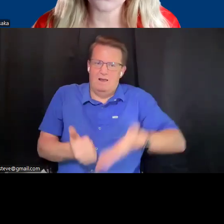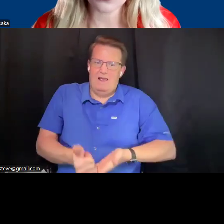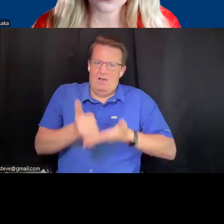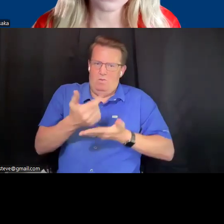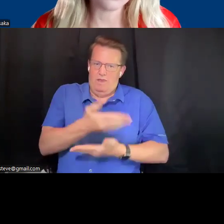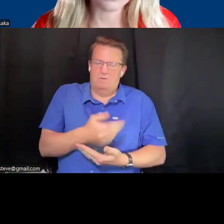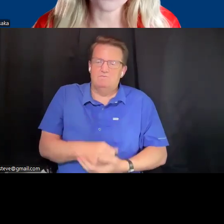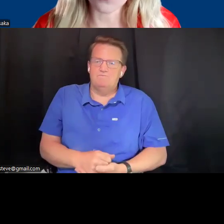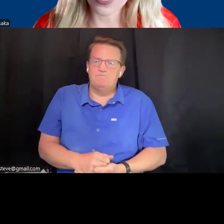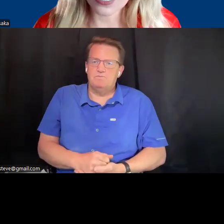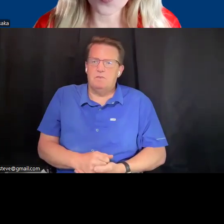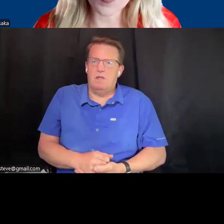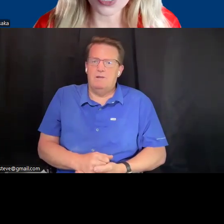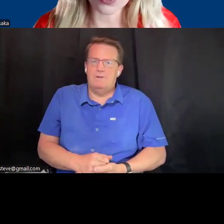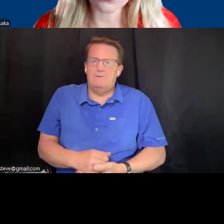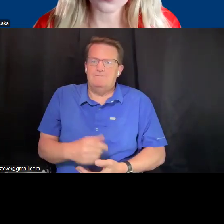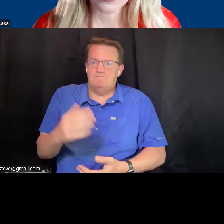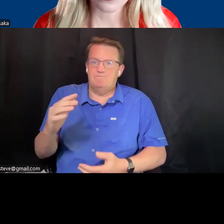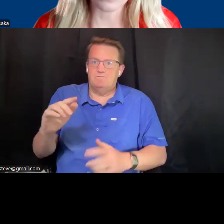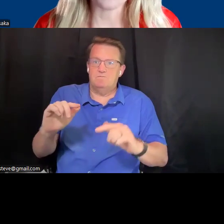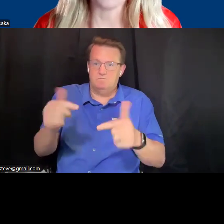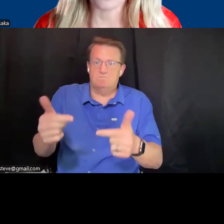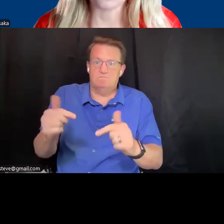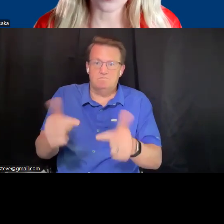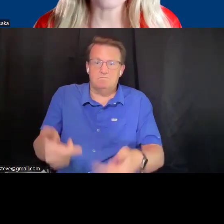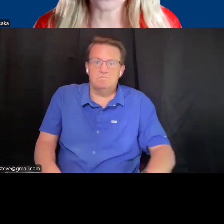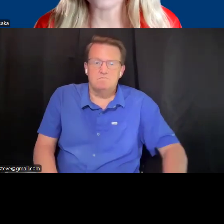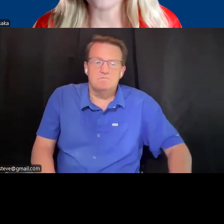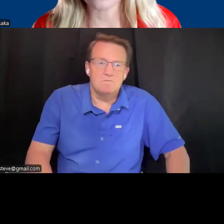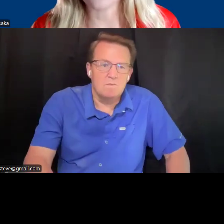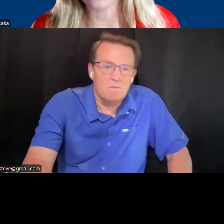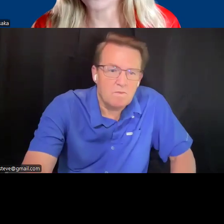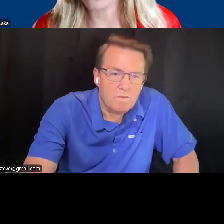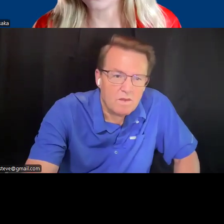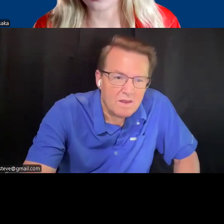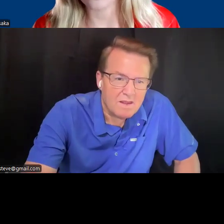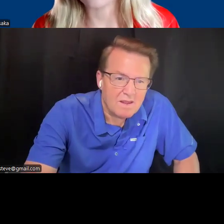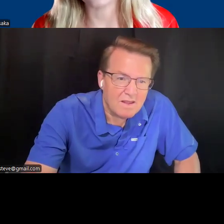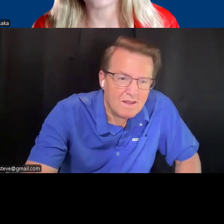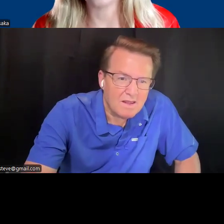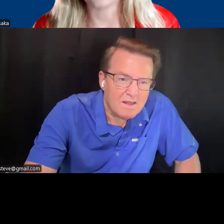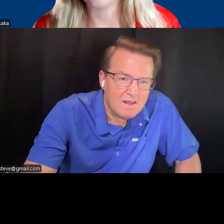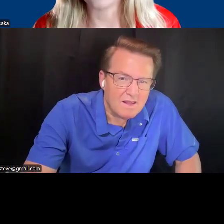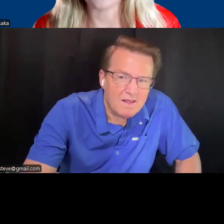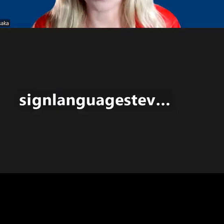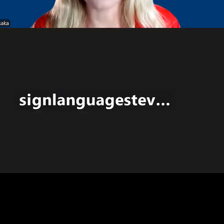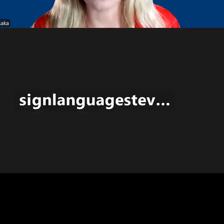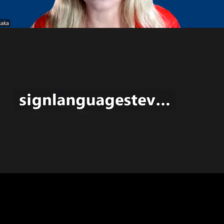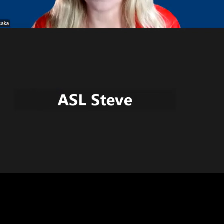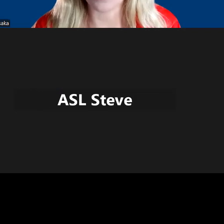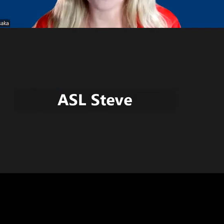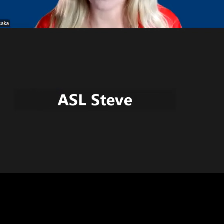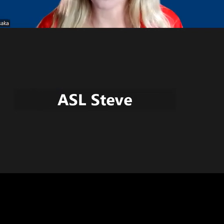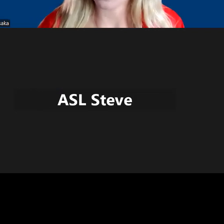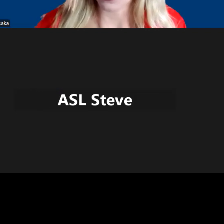into, including a variety of webinars. And then as always, if there's ever any questions, you can use that CA 2030 inbox listed